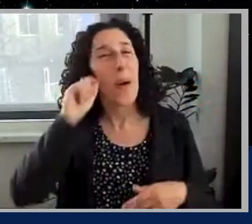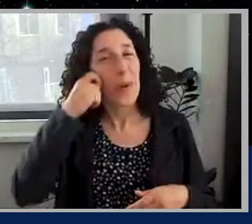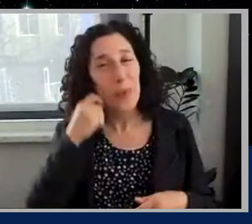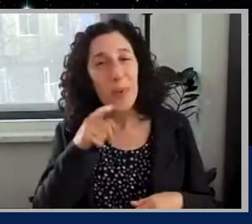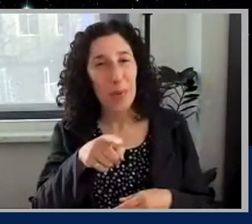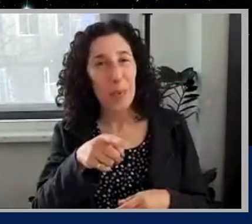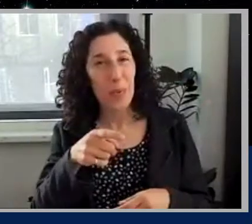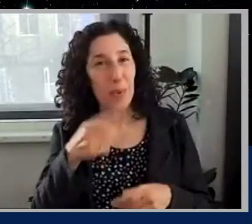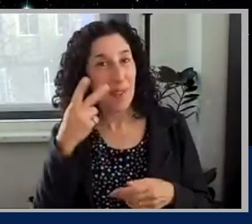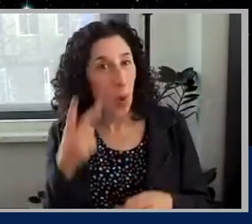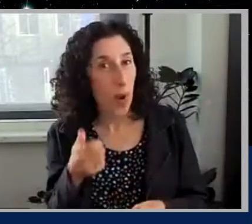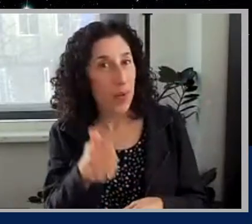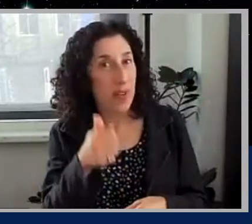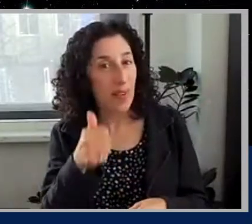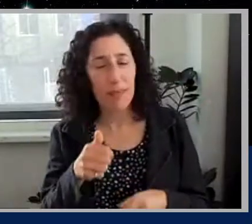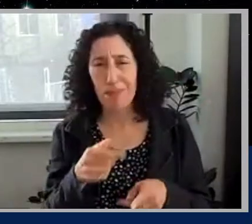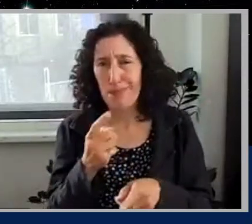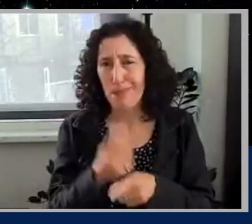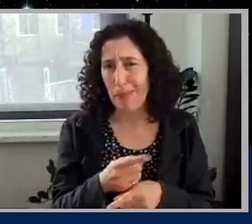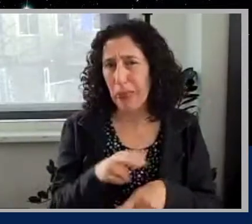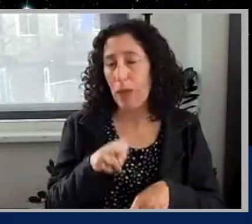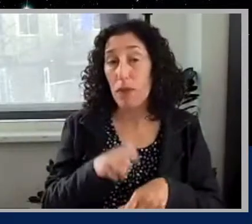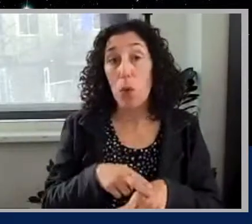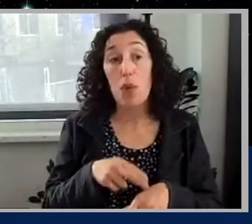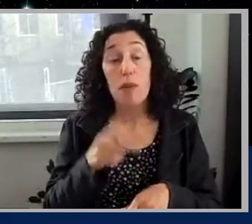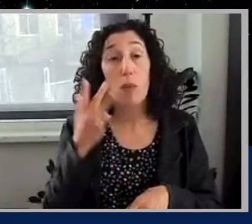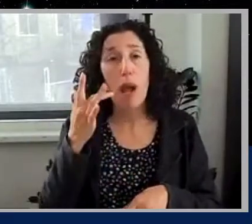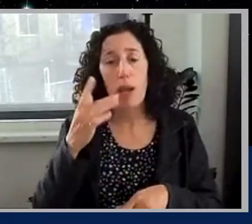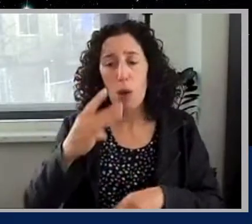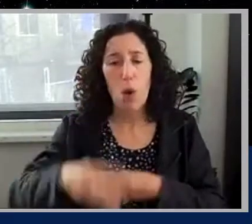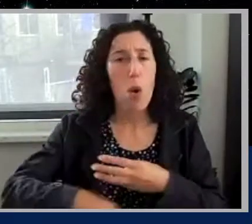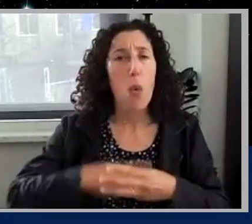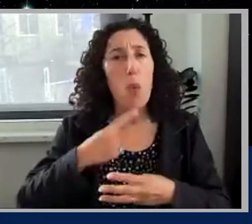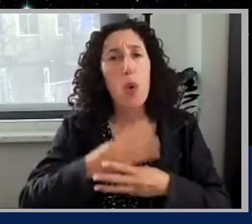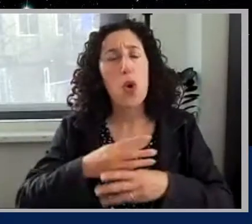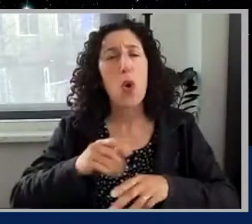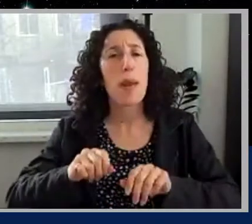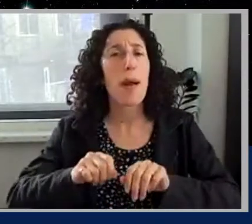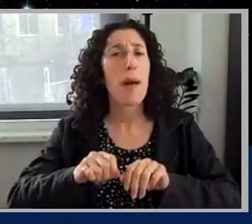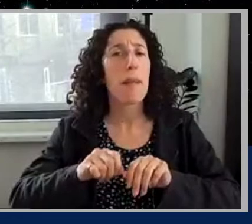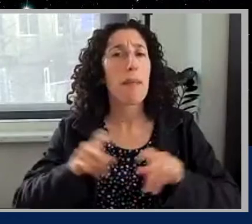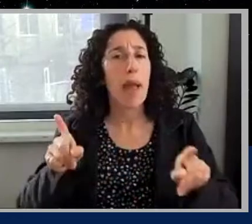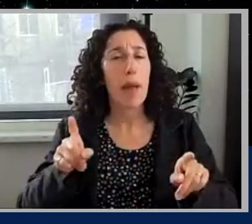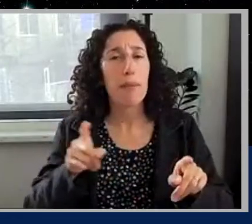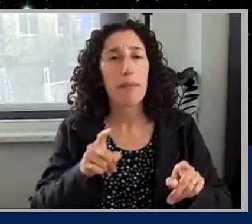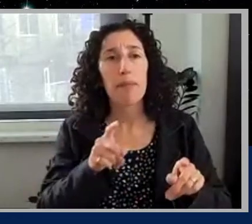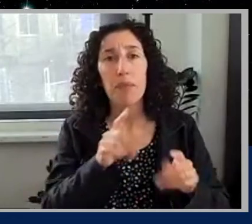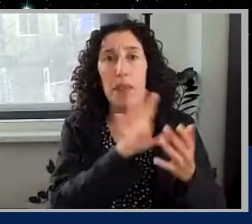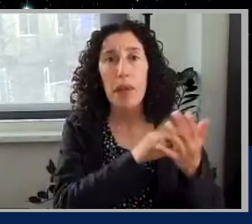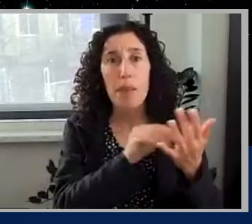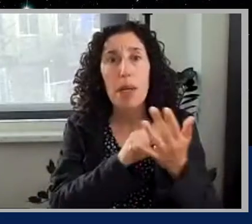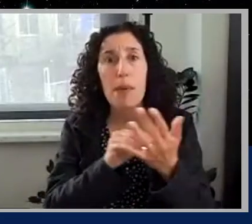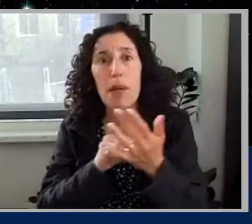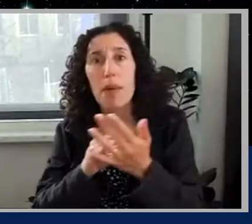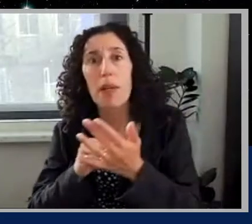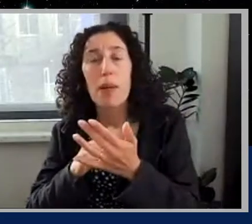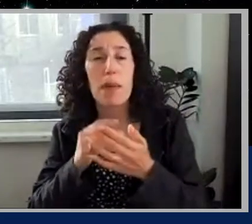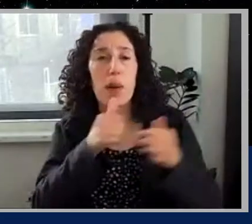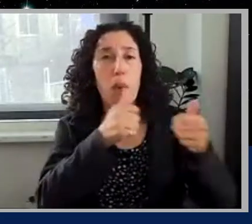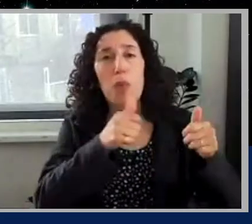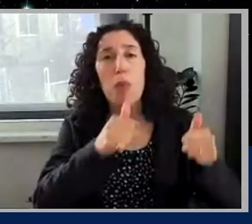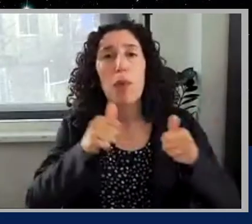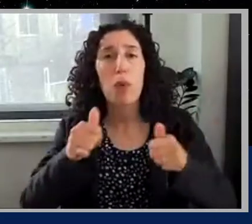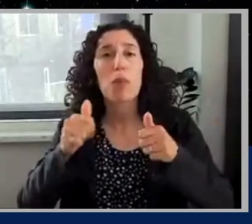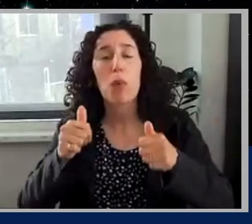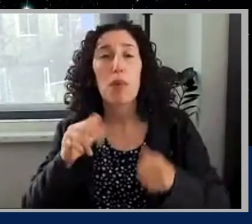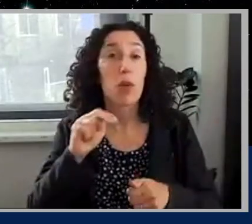it got picked up by so many different news sources, print, online, everything. And so that was a really